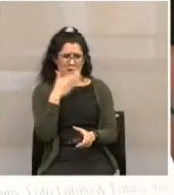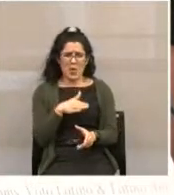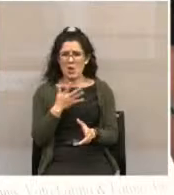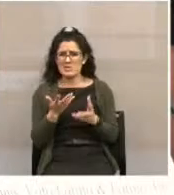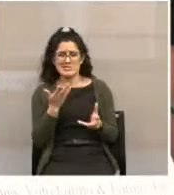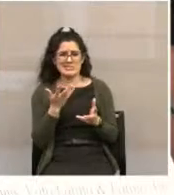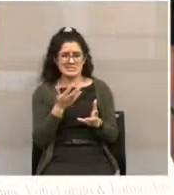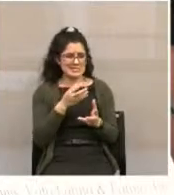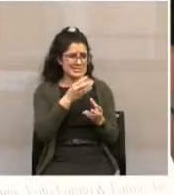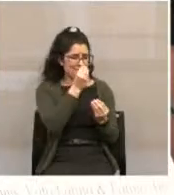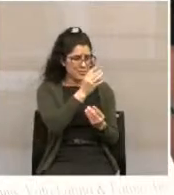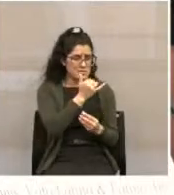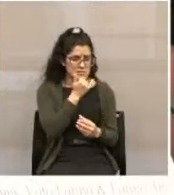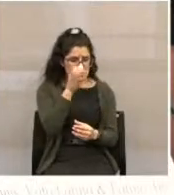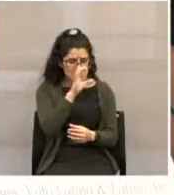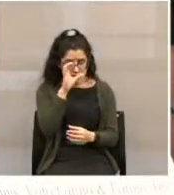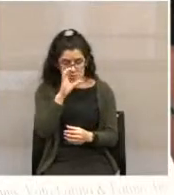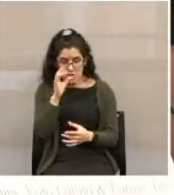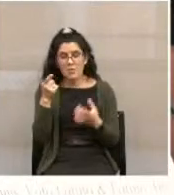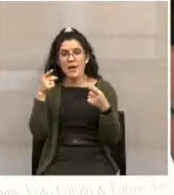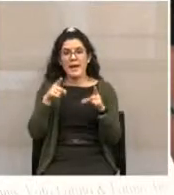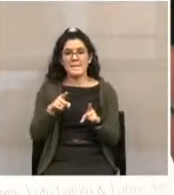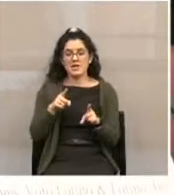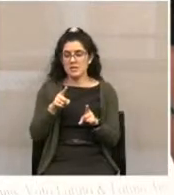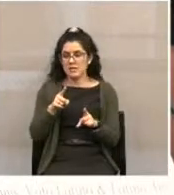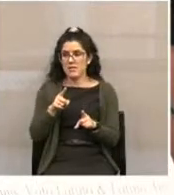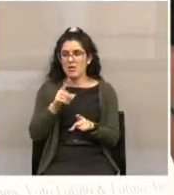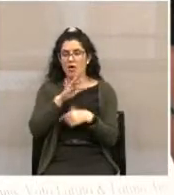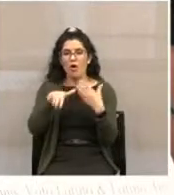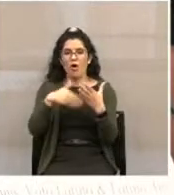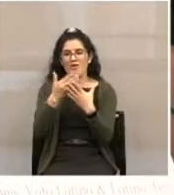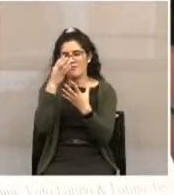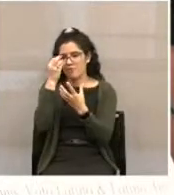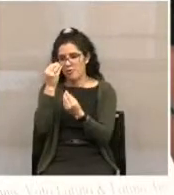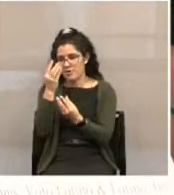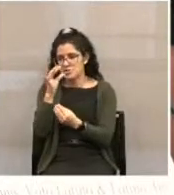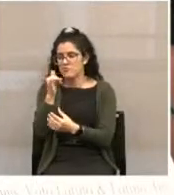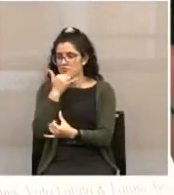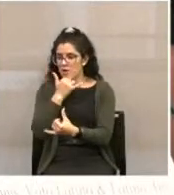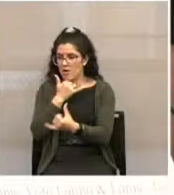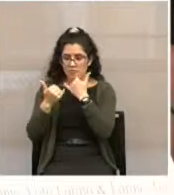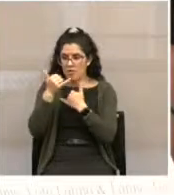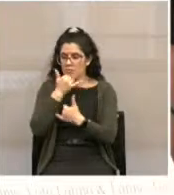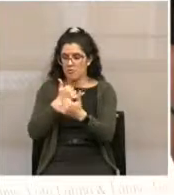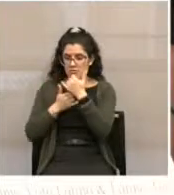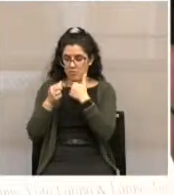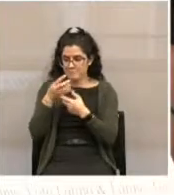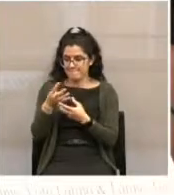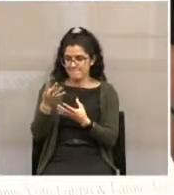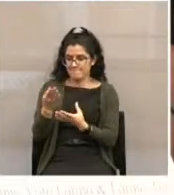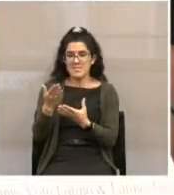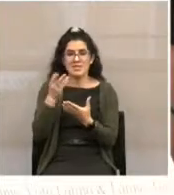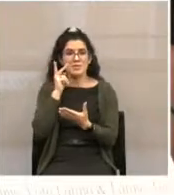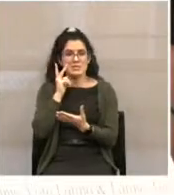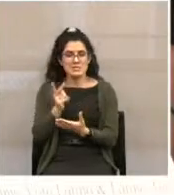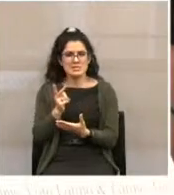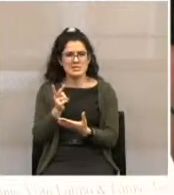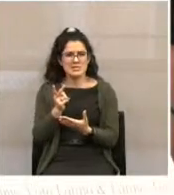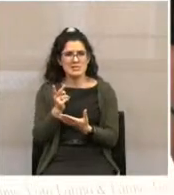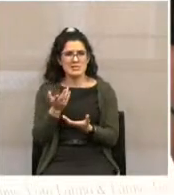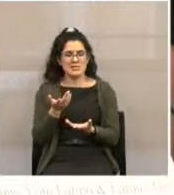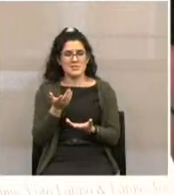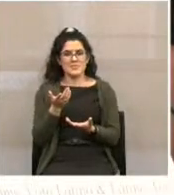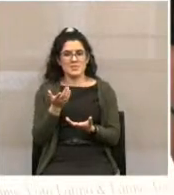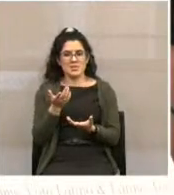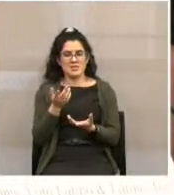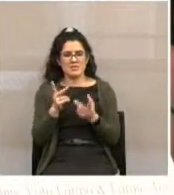and then went to search for information, but then were served so much disinformation on platforms that they began to see